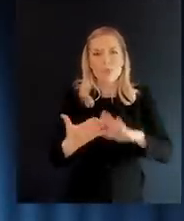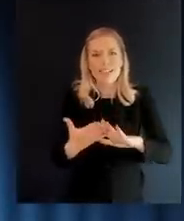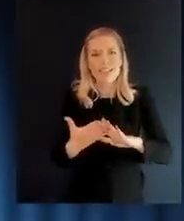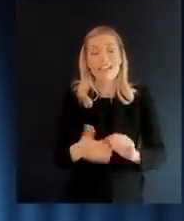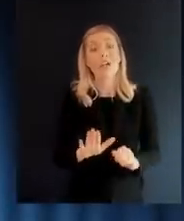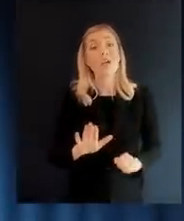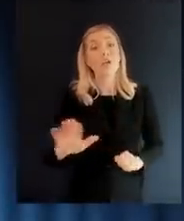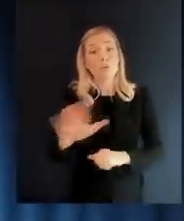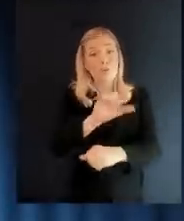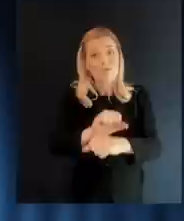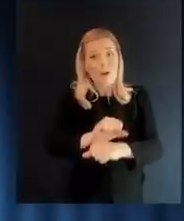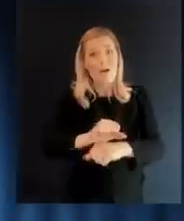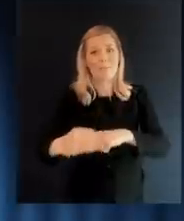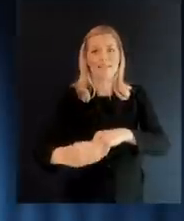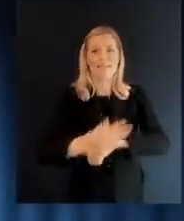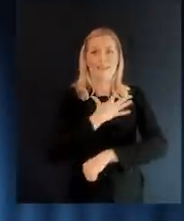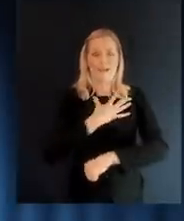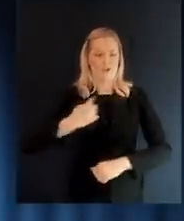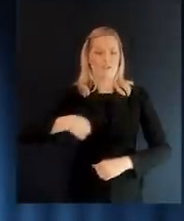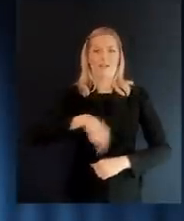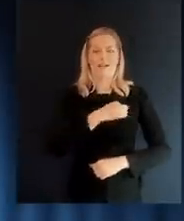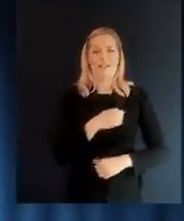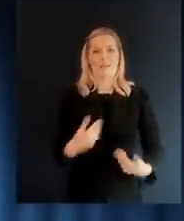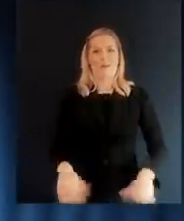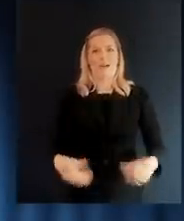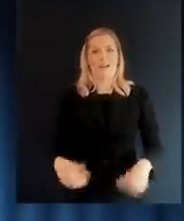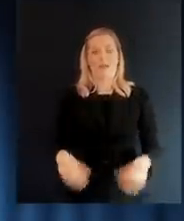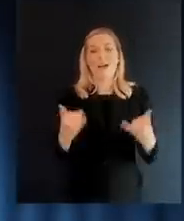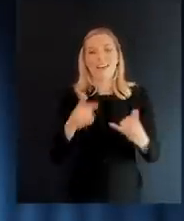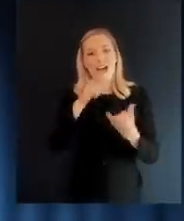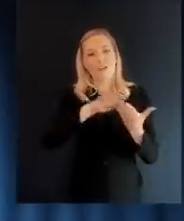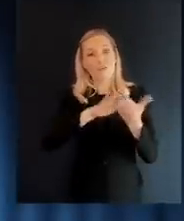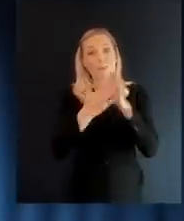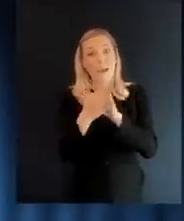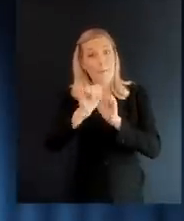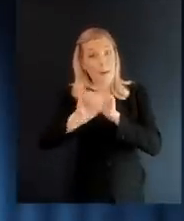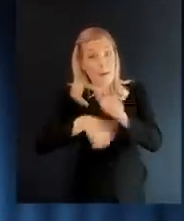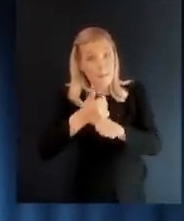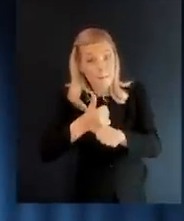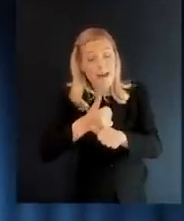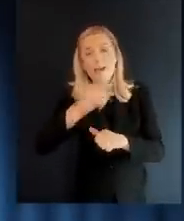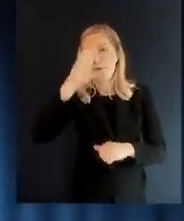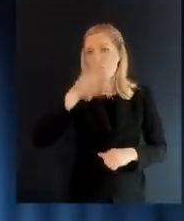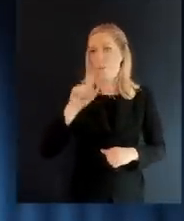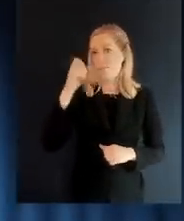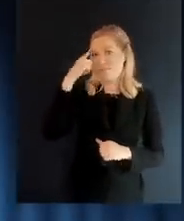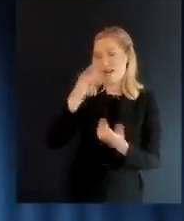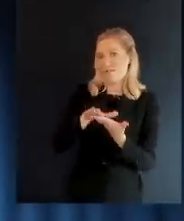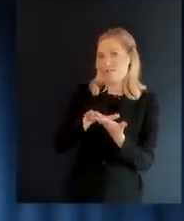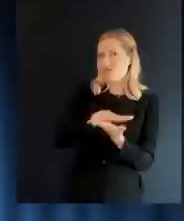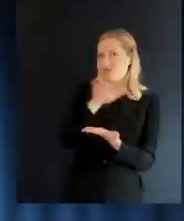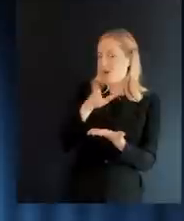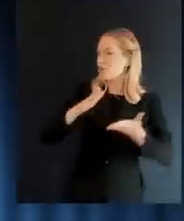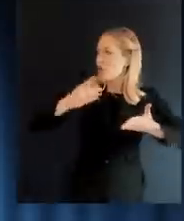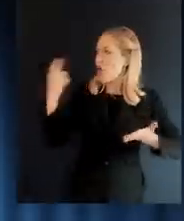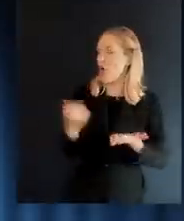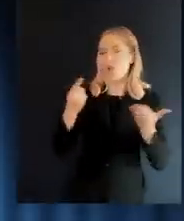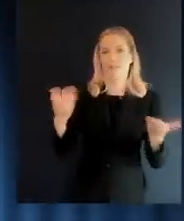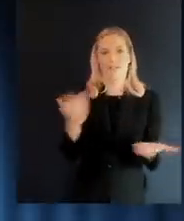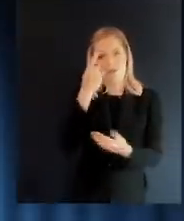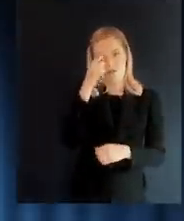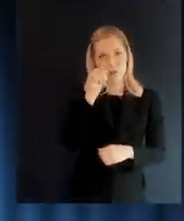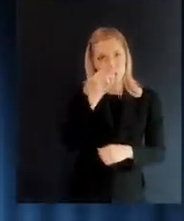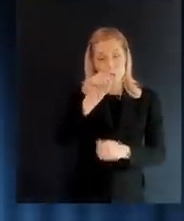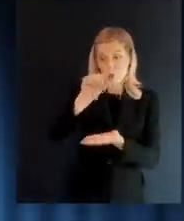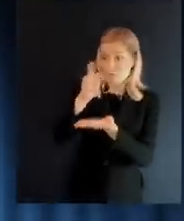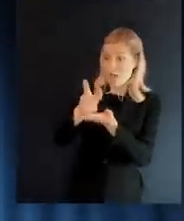know that your alma mater is always here for you. As you turn the page to a new chapter, what